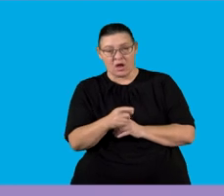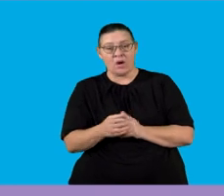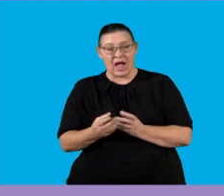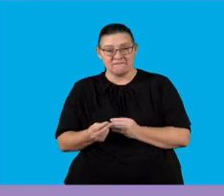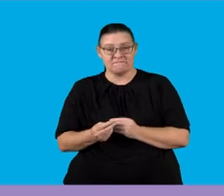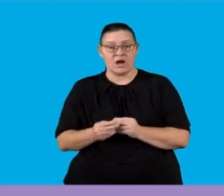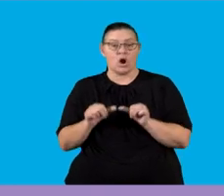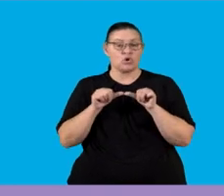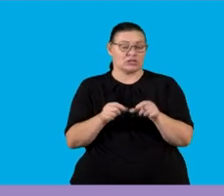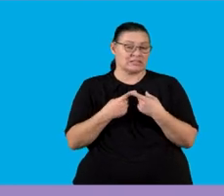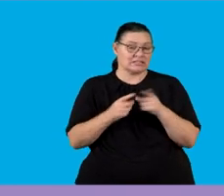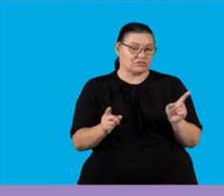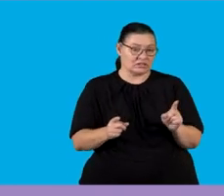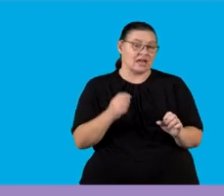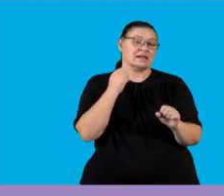constant.